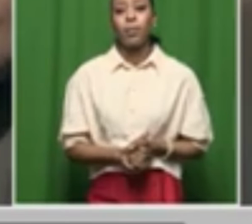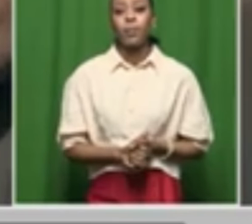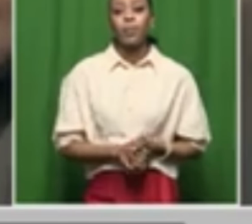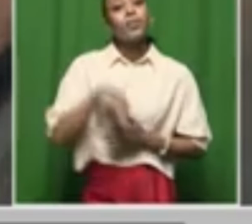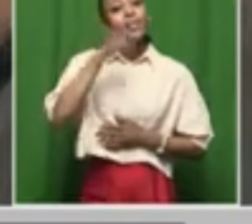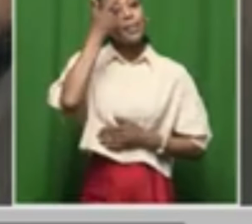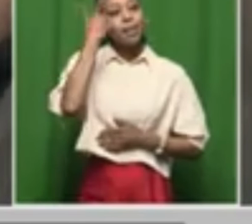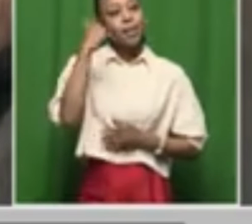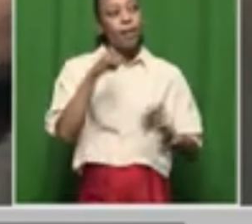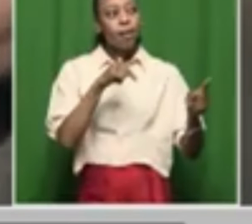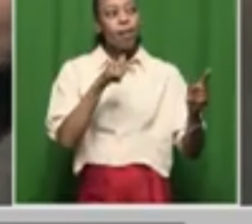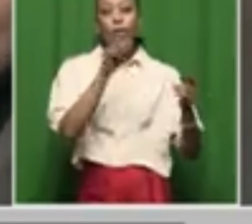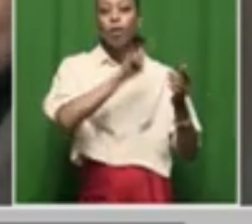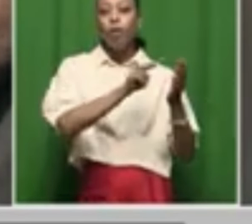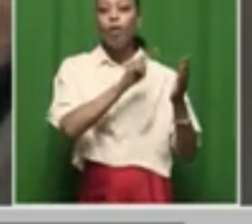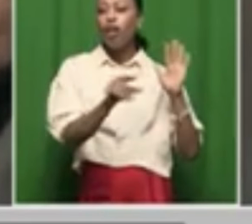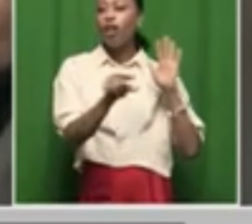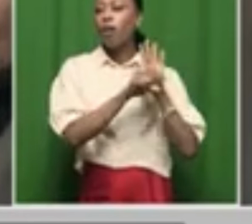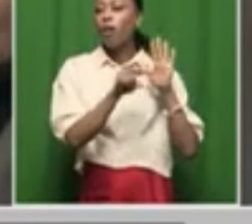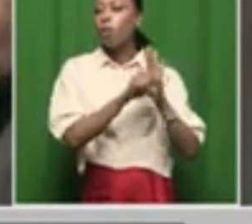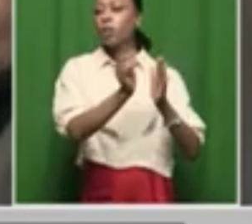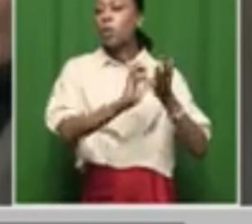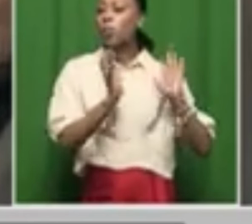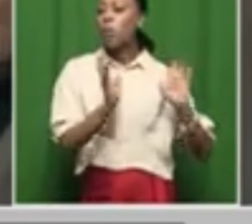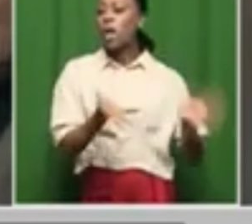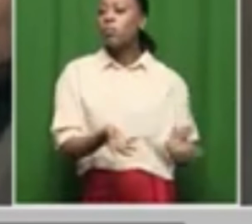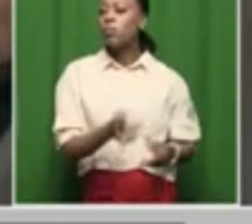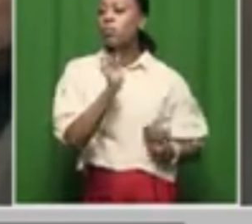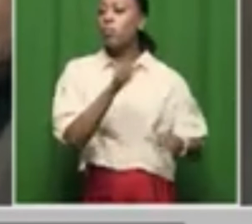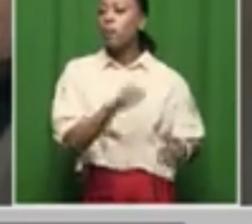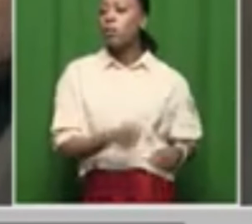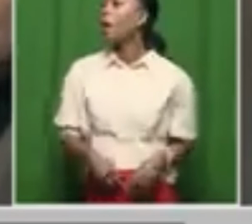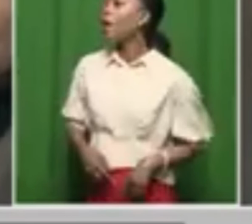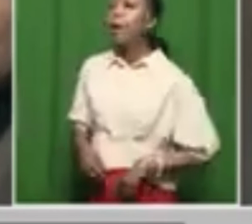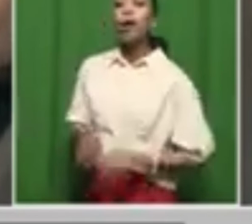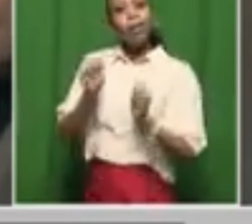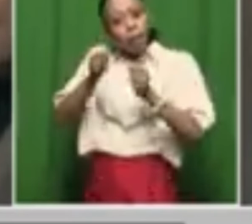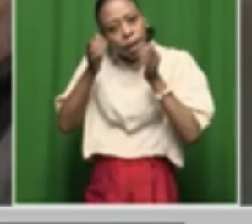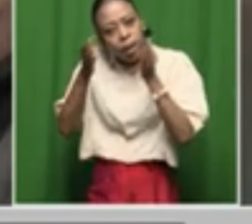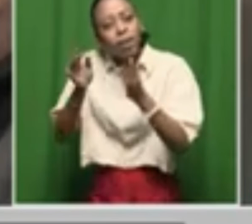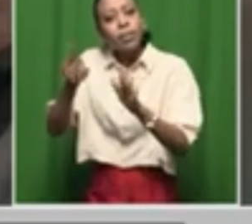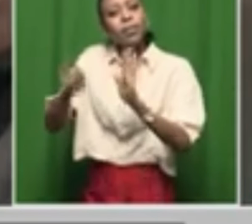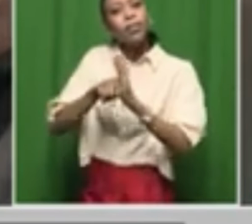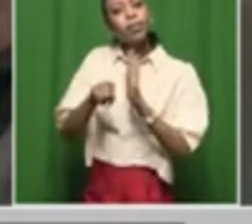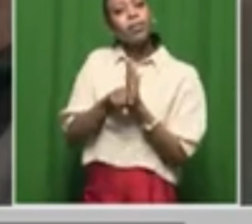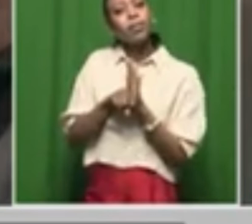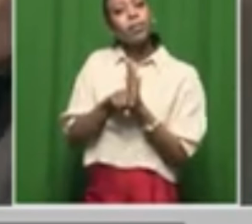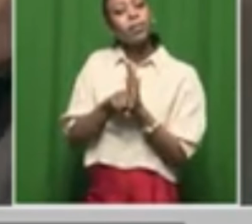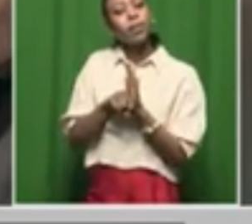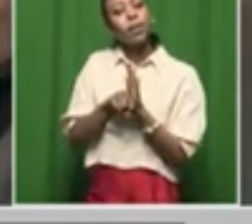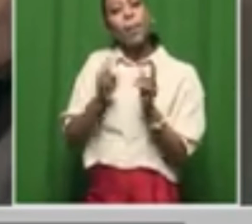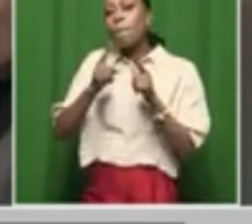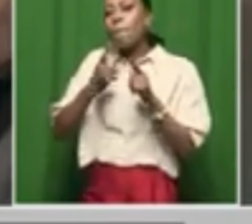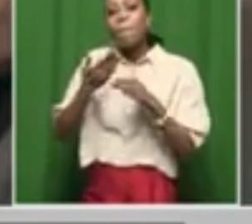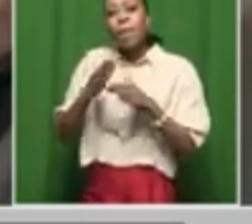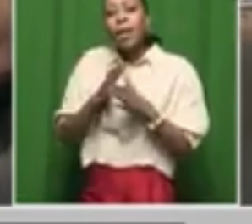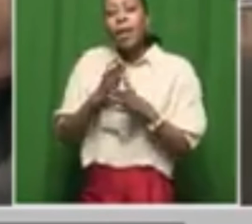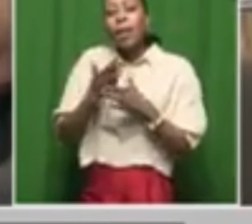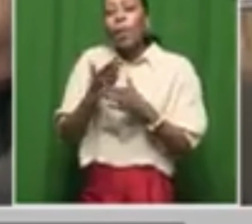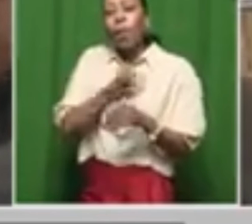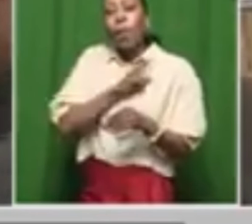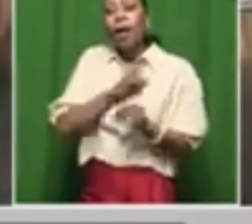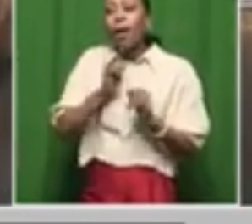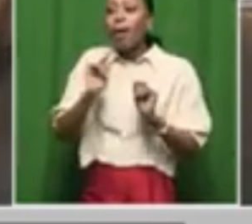Leanne, you are reading all the negative stories, yes. I have to focus on the negatives because I cannot compliment you and I